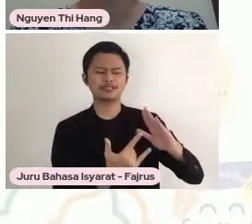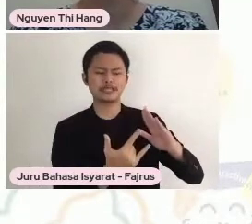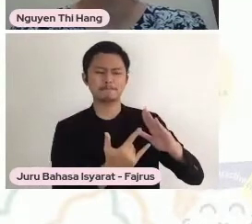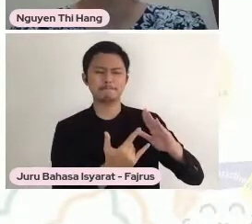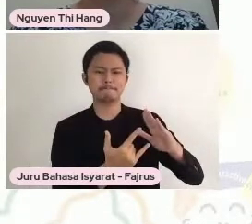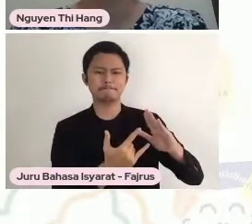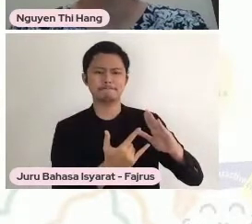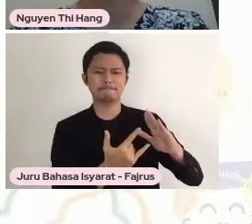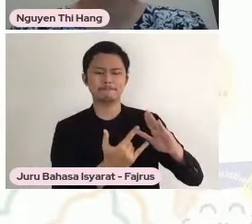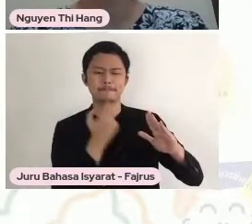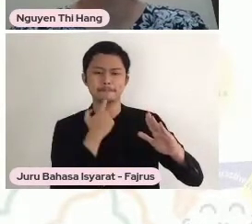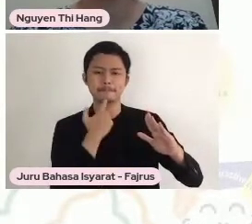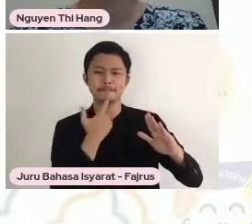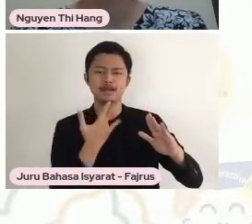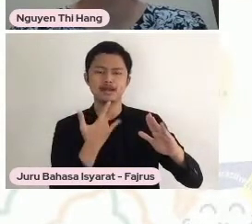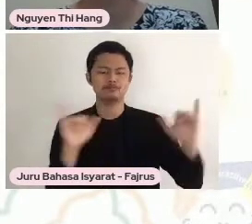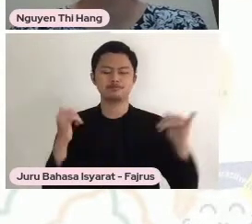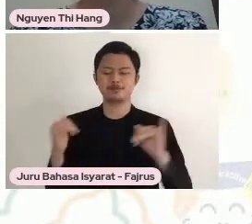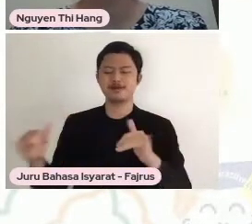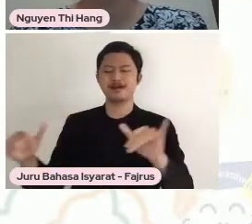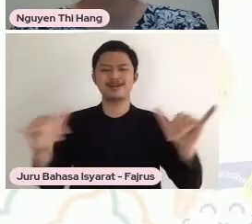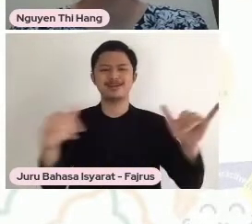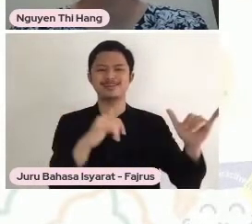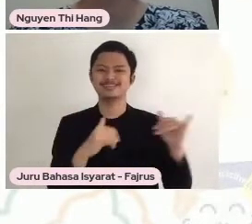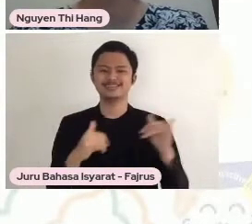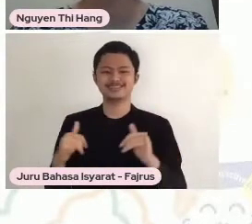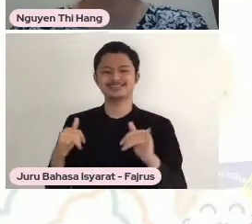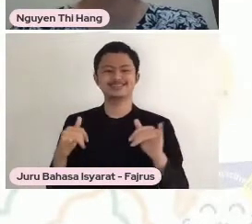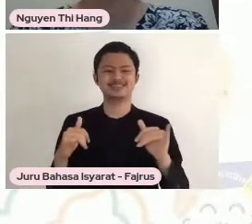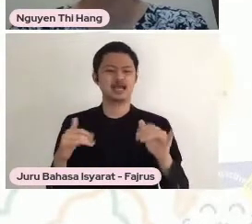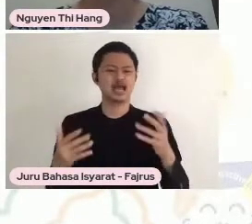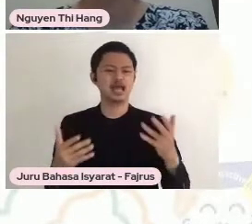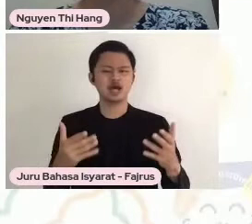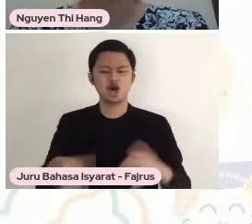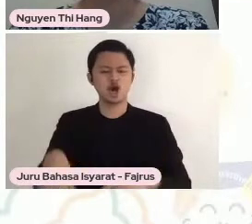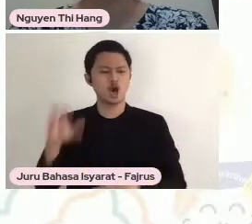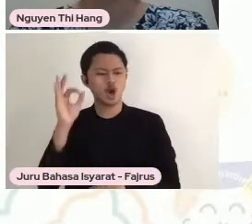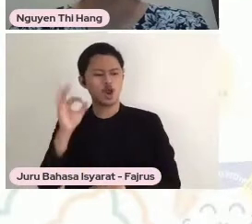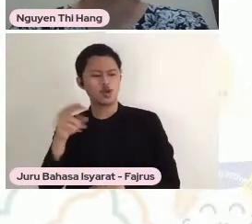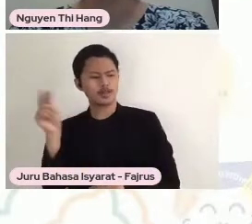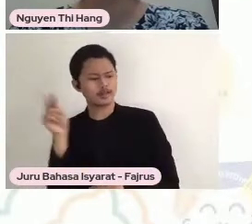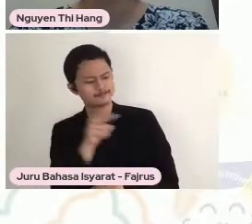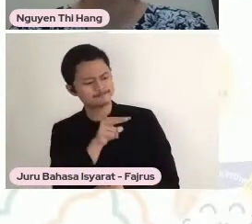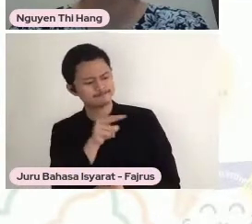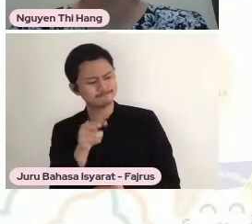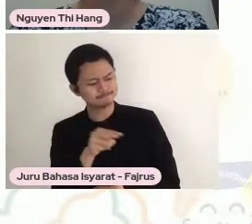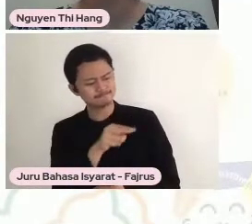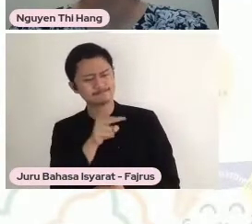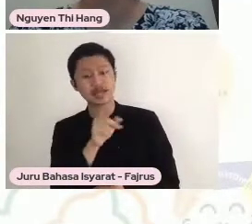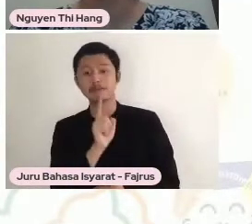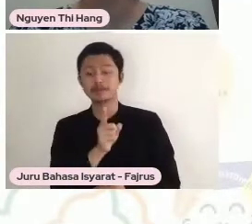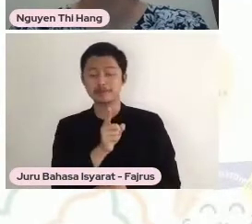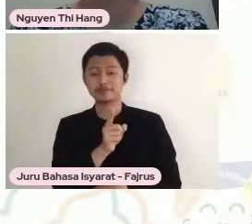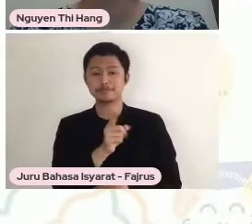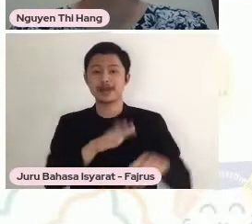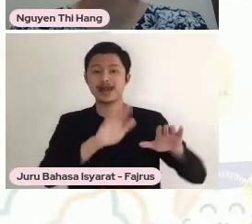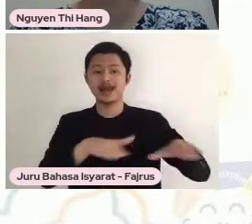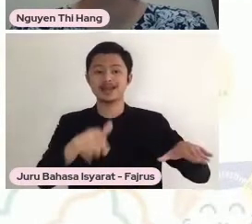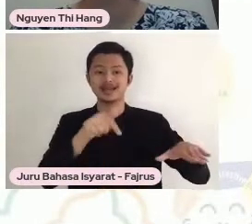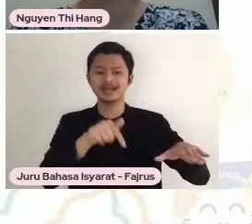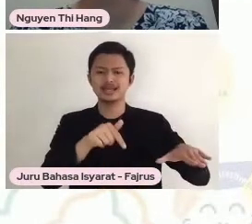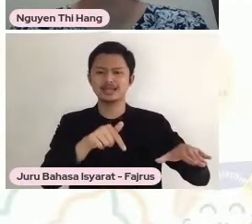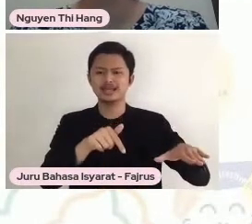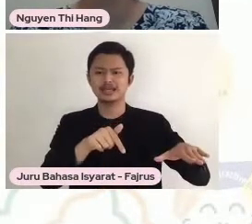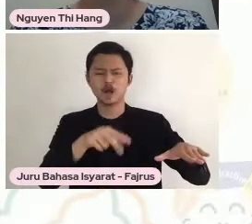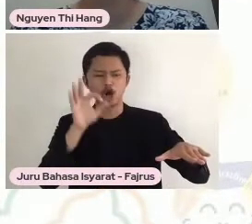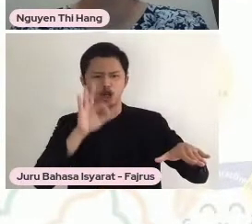play without the caregiver or parents because they have to go to work.